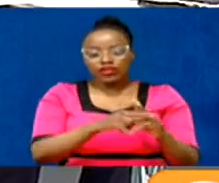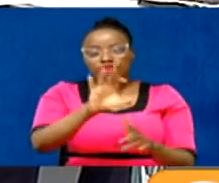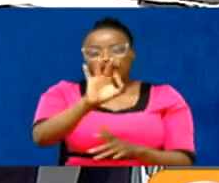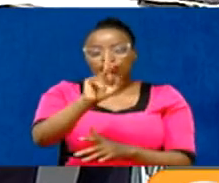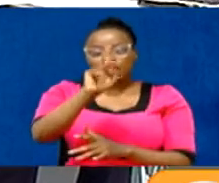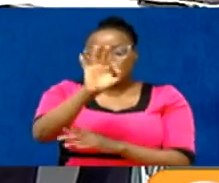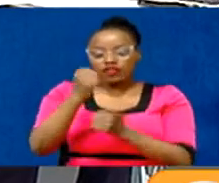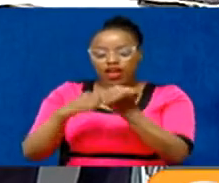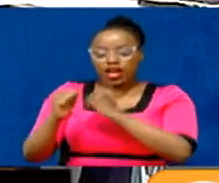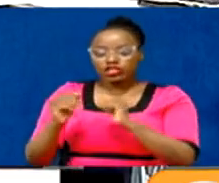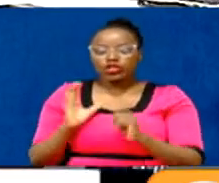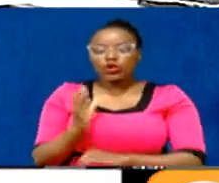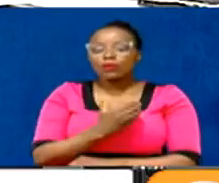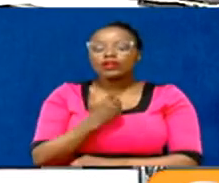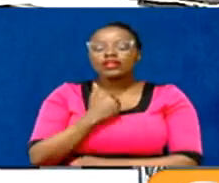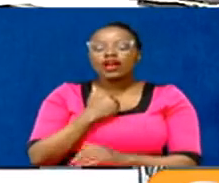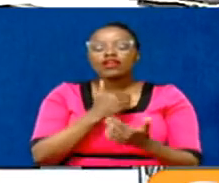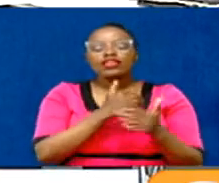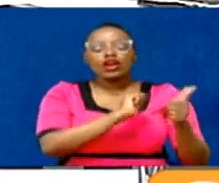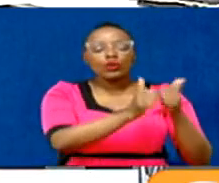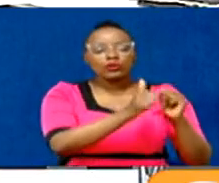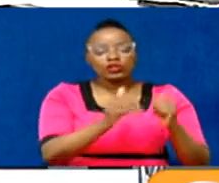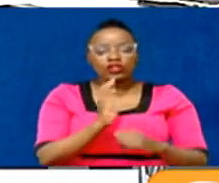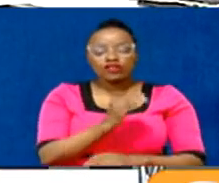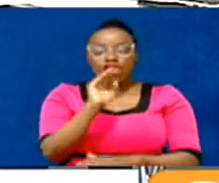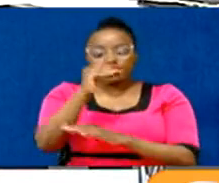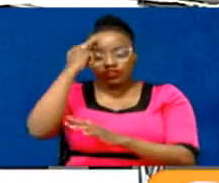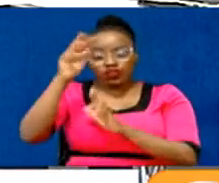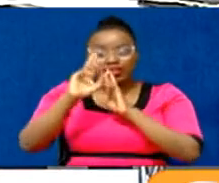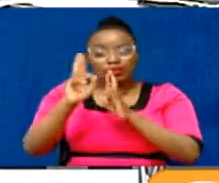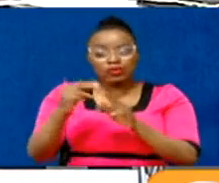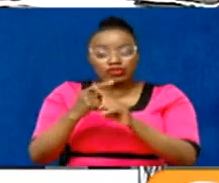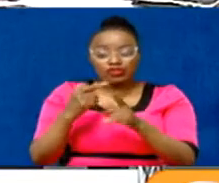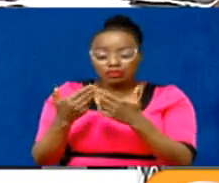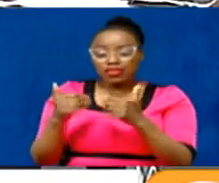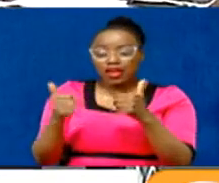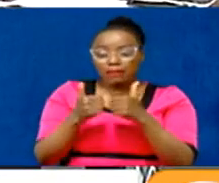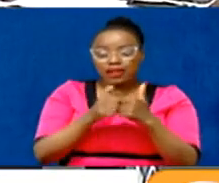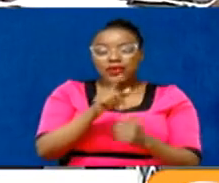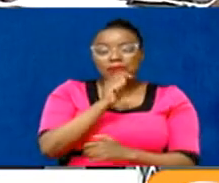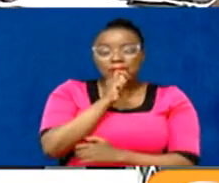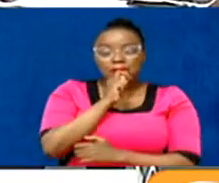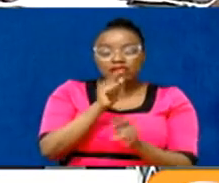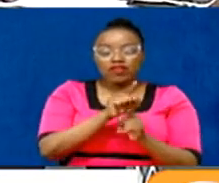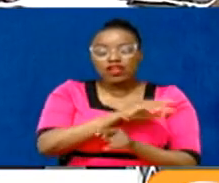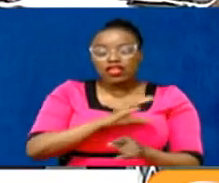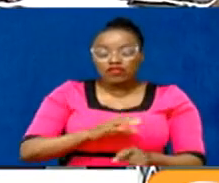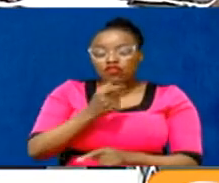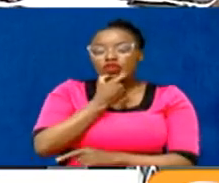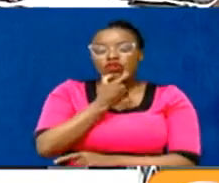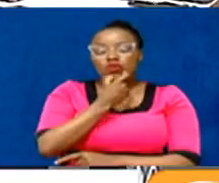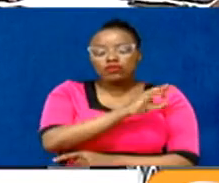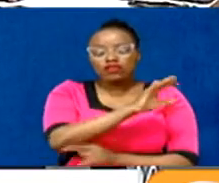The FKF Caretaker Committee, Leagues and Competitions Committee has asked for reports from the match referees, match commissioner, Gor Mahia